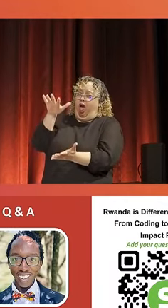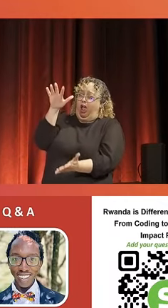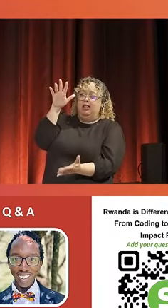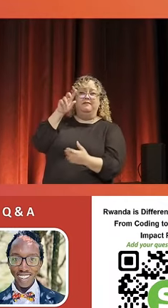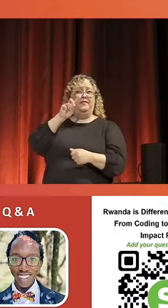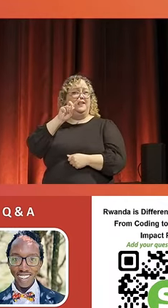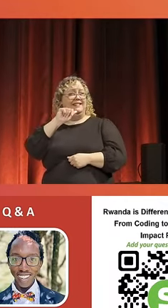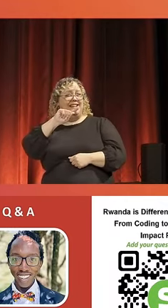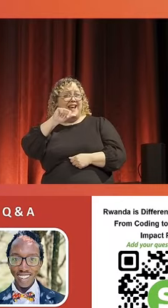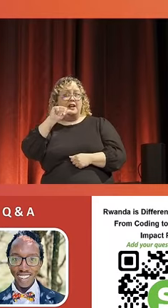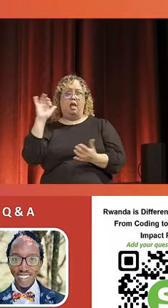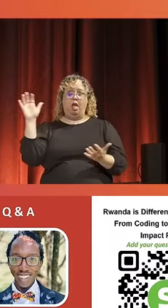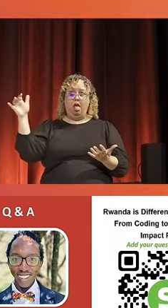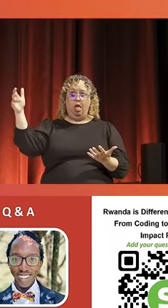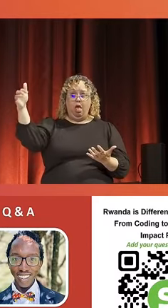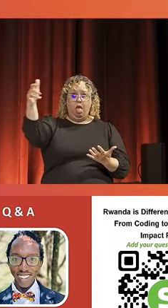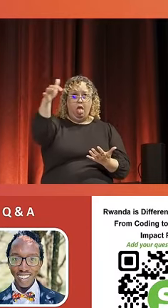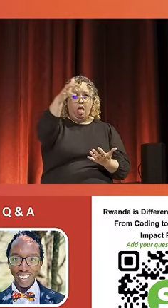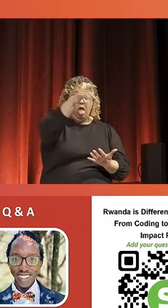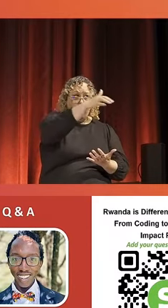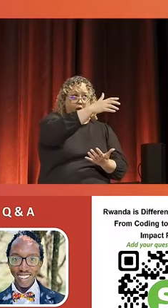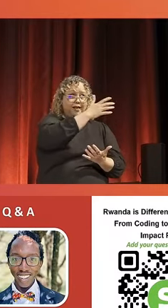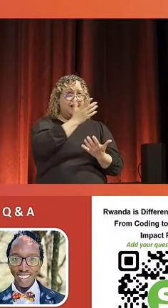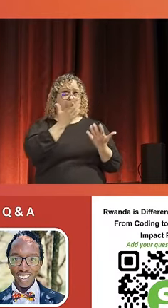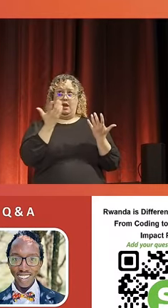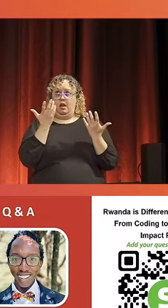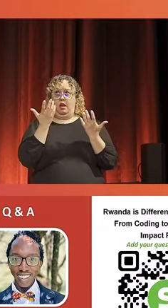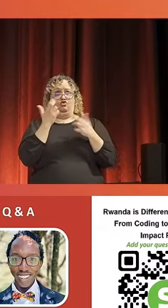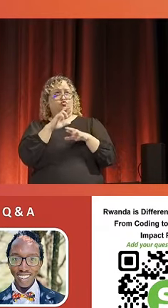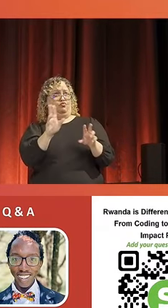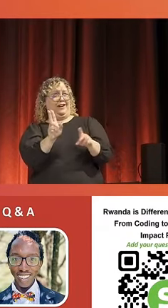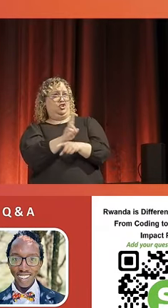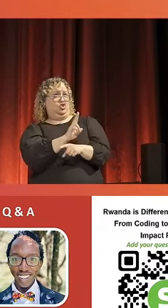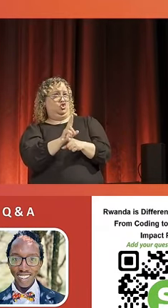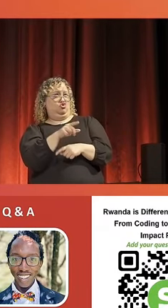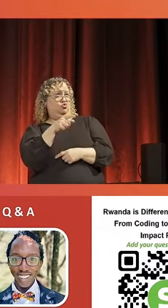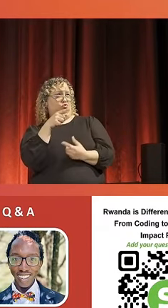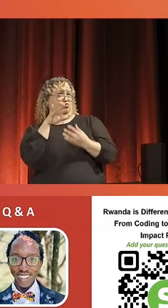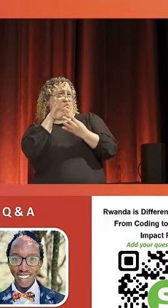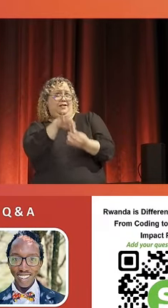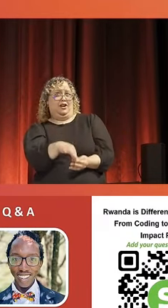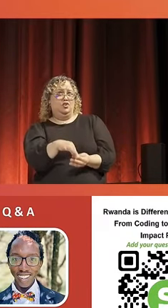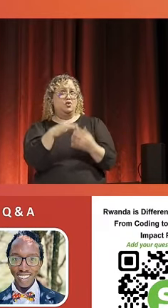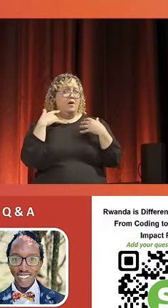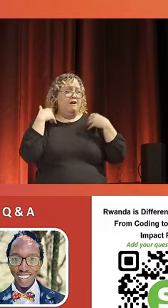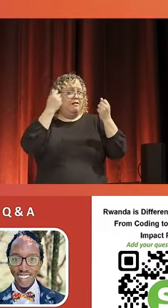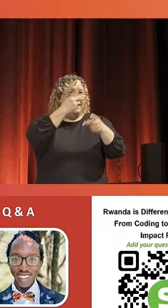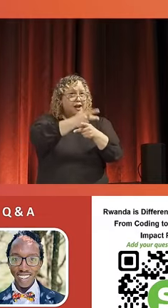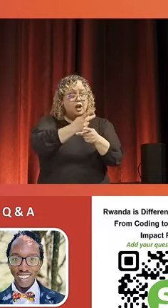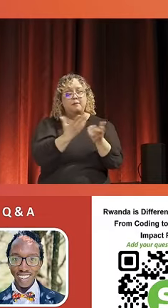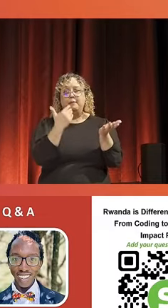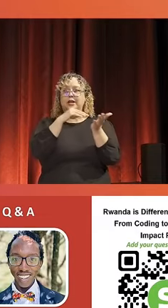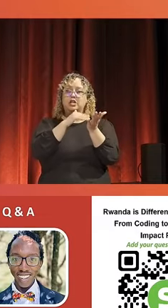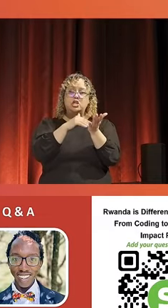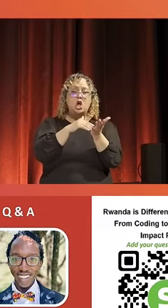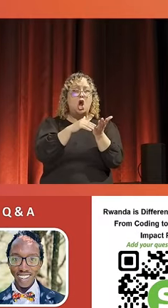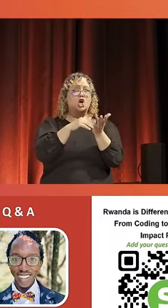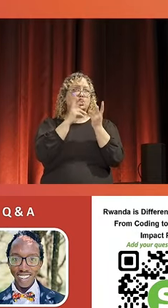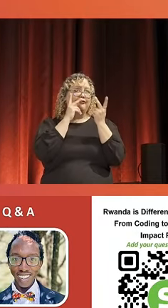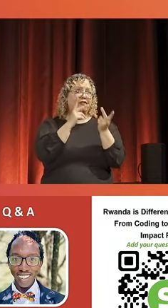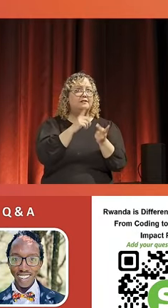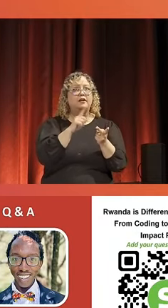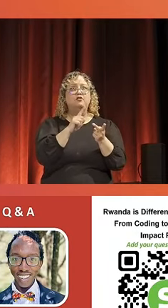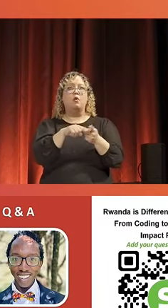available on around healthcare. So whether it's doctor visits or it's vitals that are being checked, so how can we